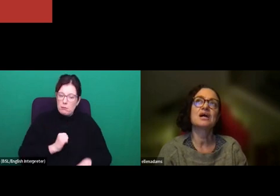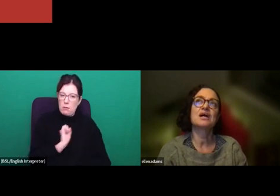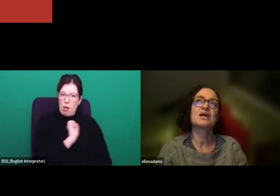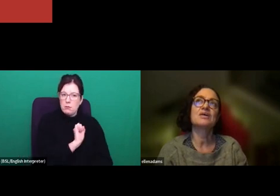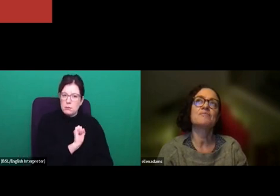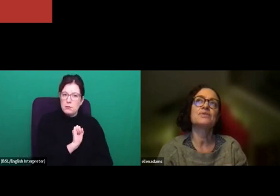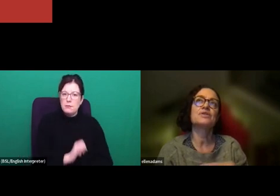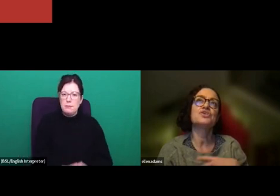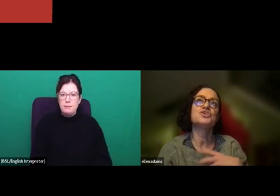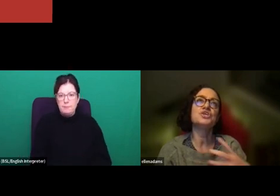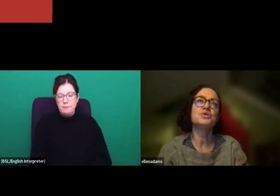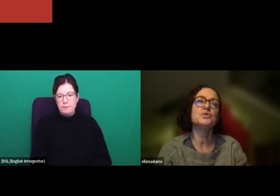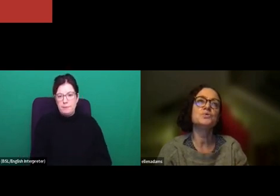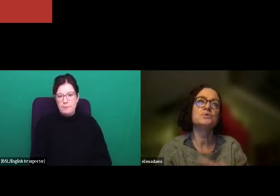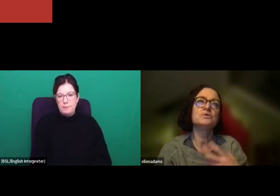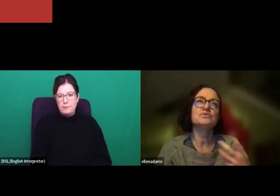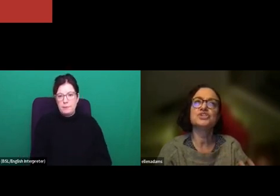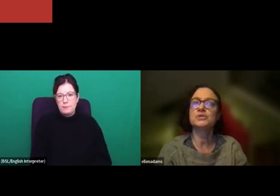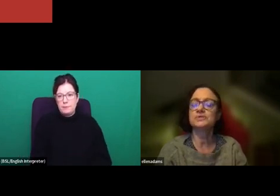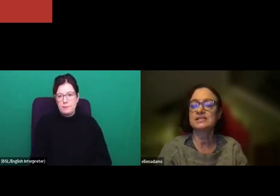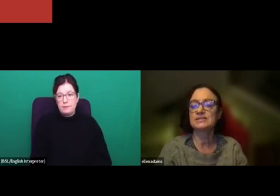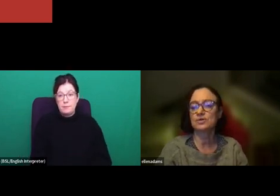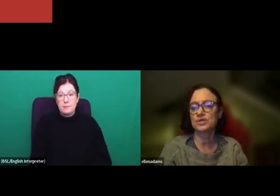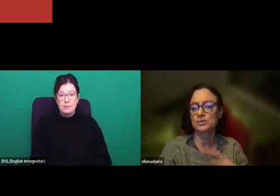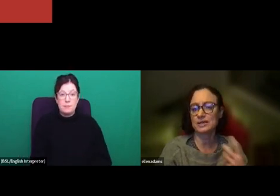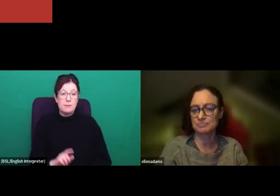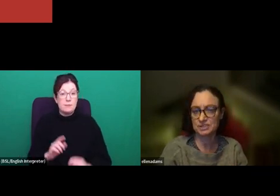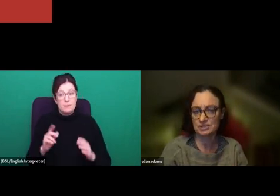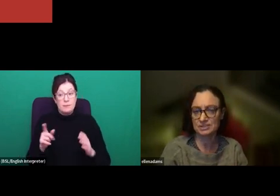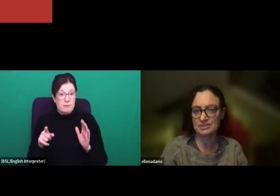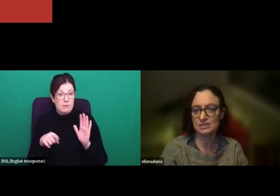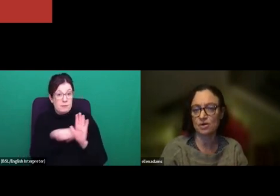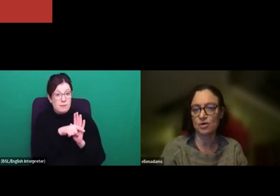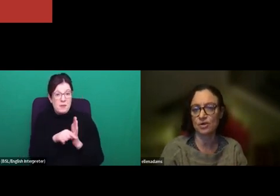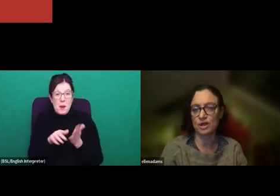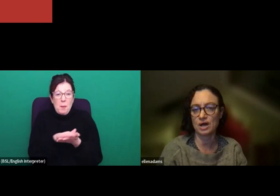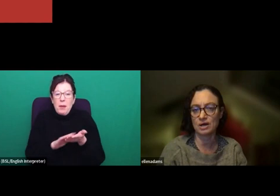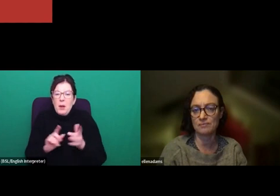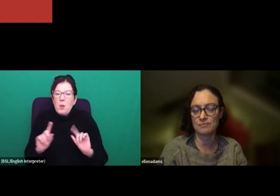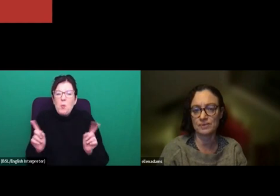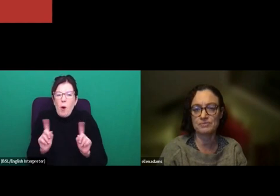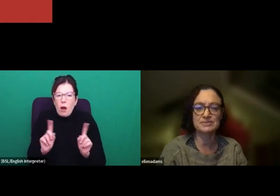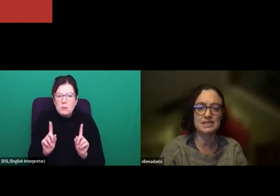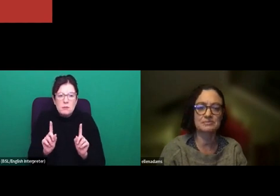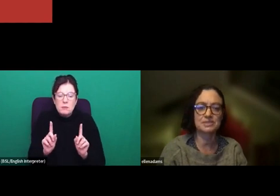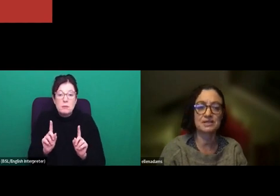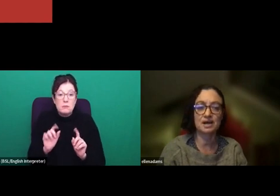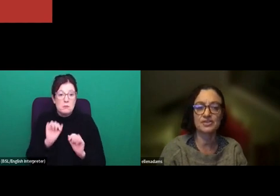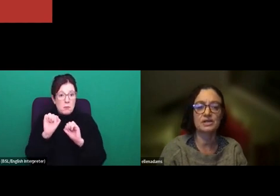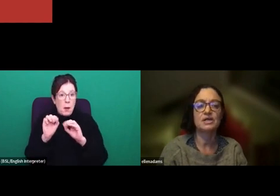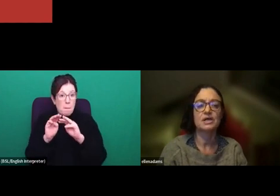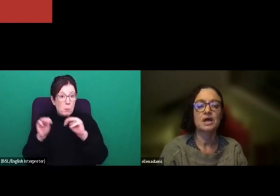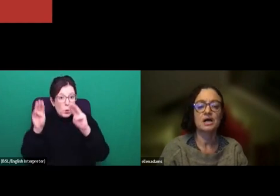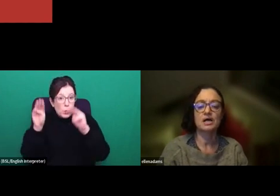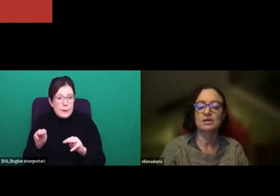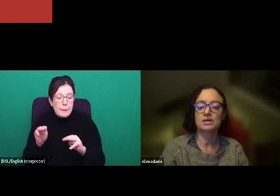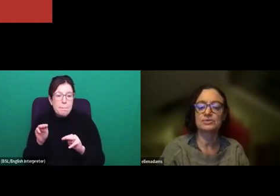gives new duties or new impetuses on museums and